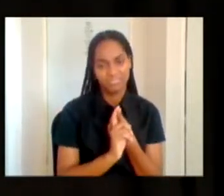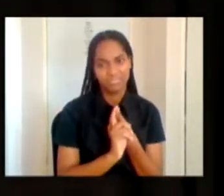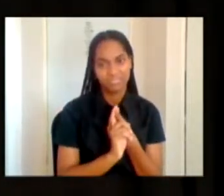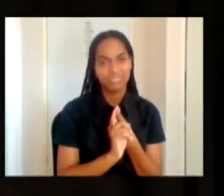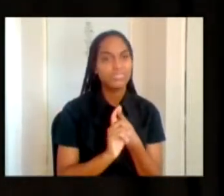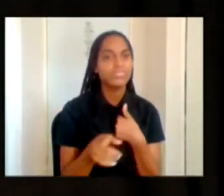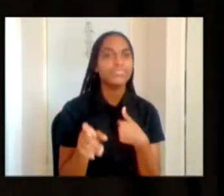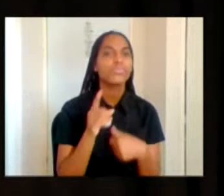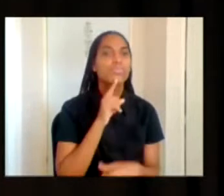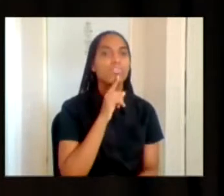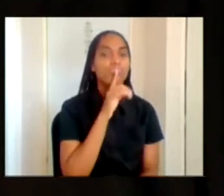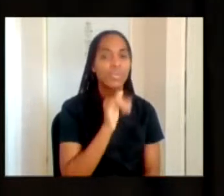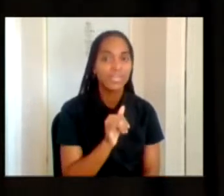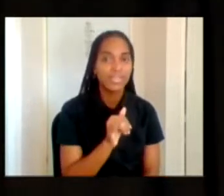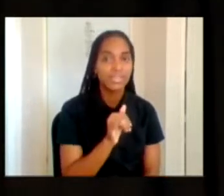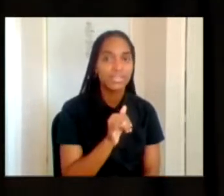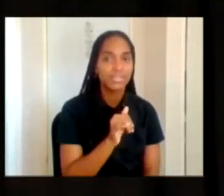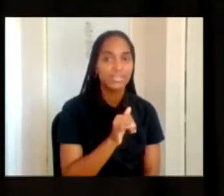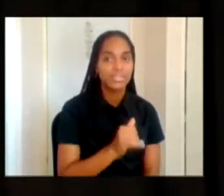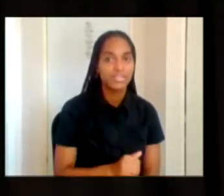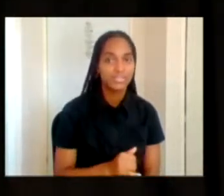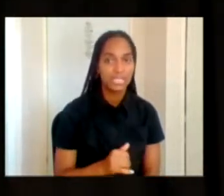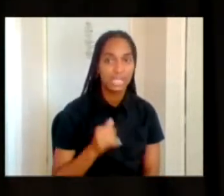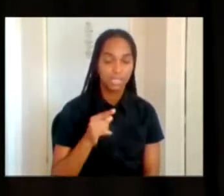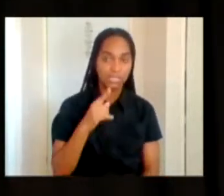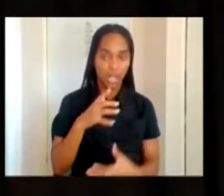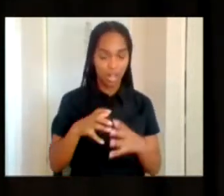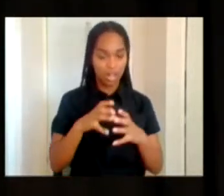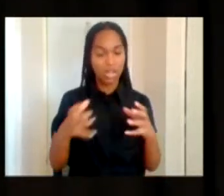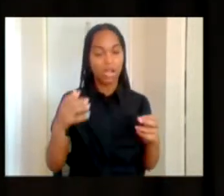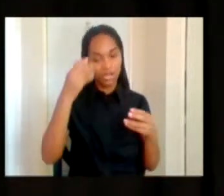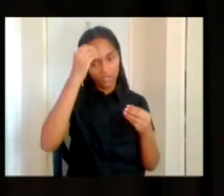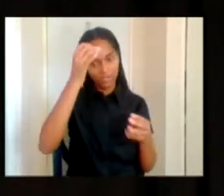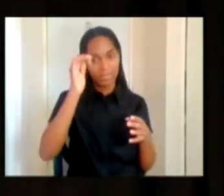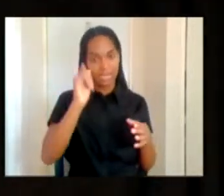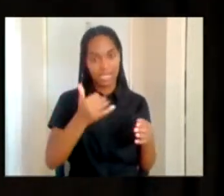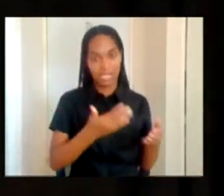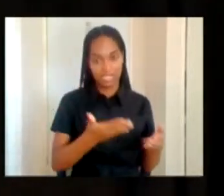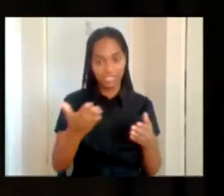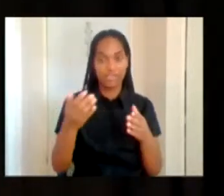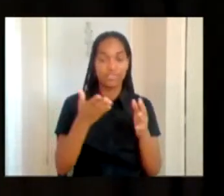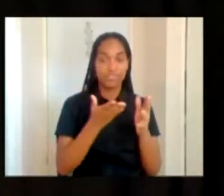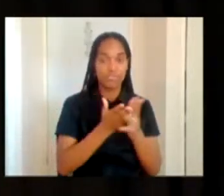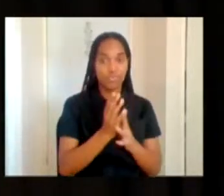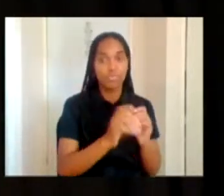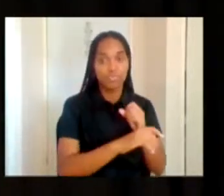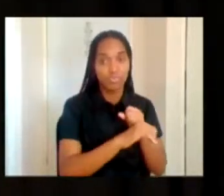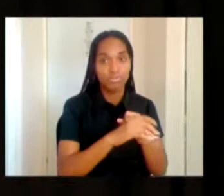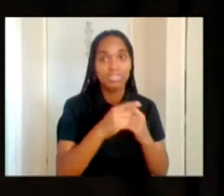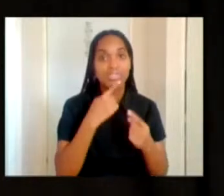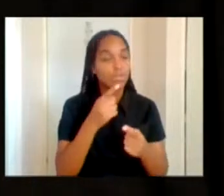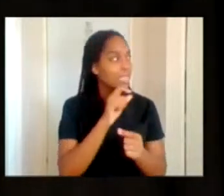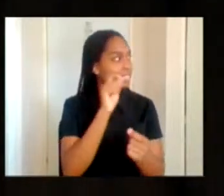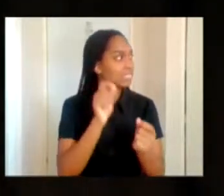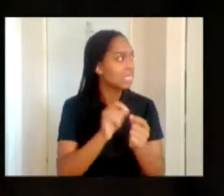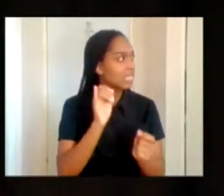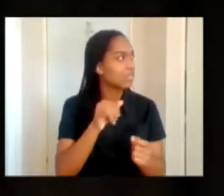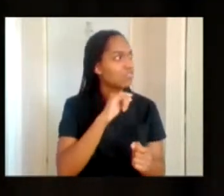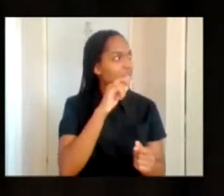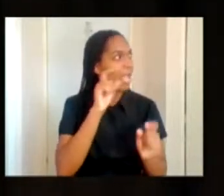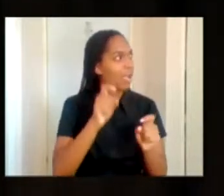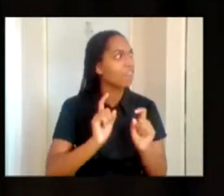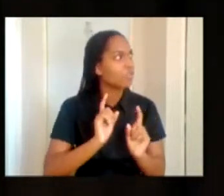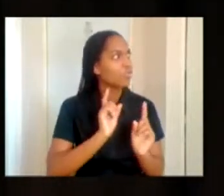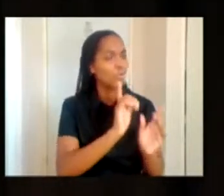Really, there's a lot of information that's carried in the broadcast to tell you exactly that. You don't have to go to the internet to